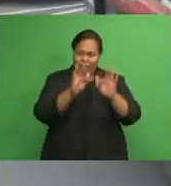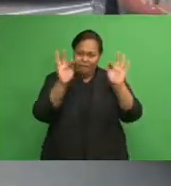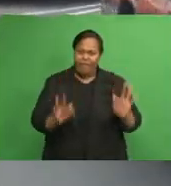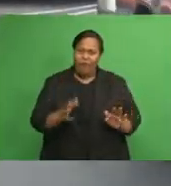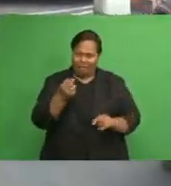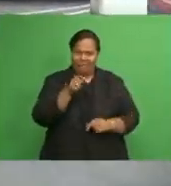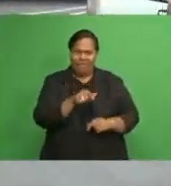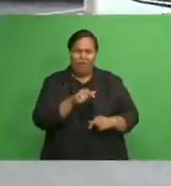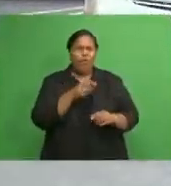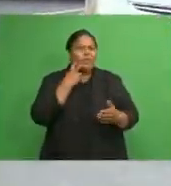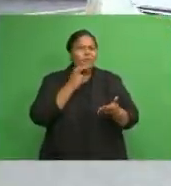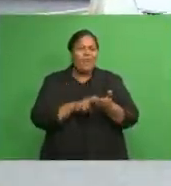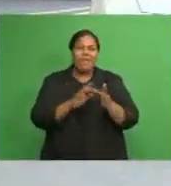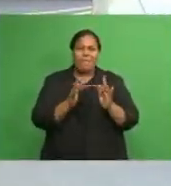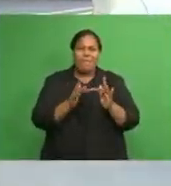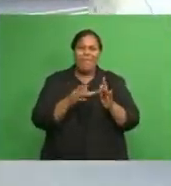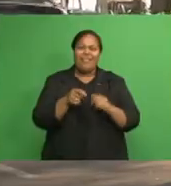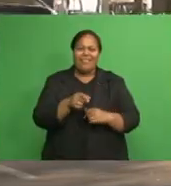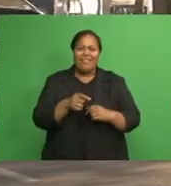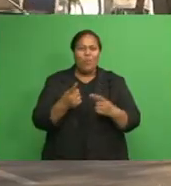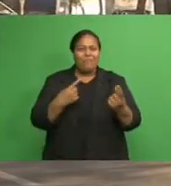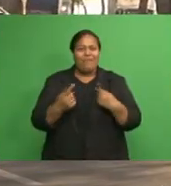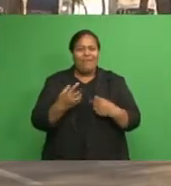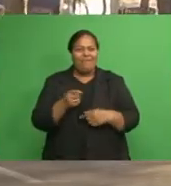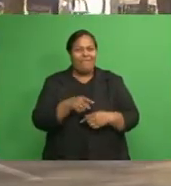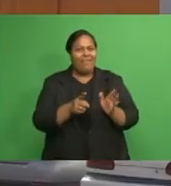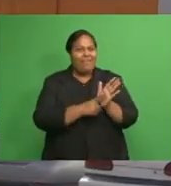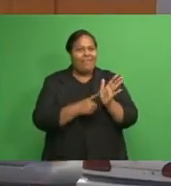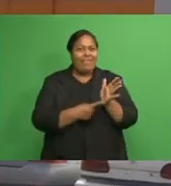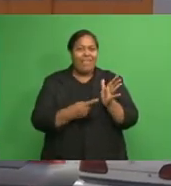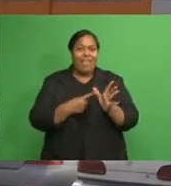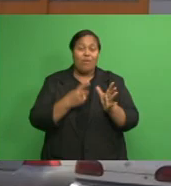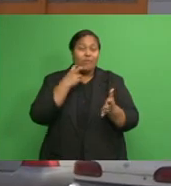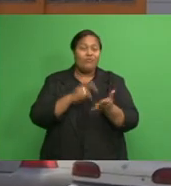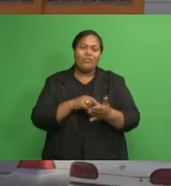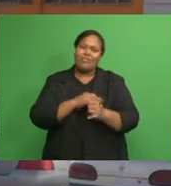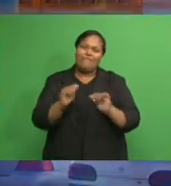chat on the LTA website. Registration ends on July 31st.